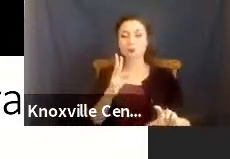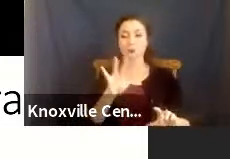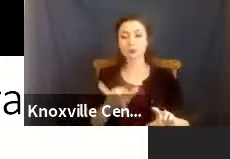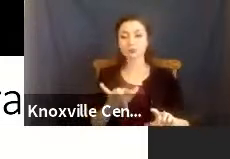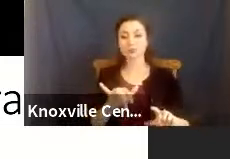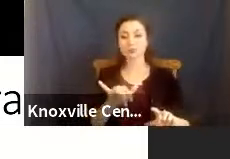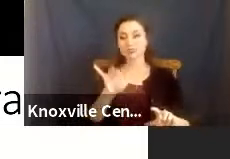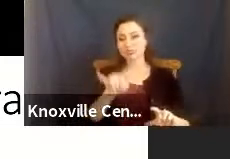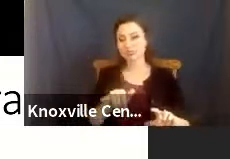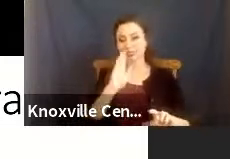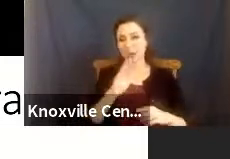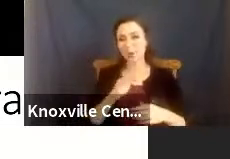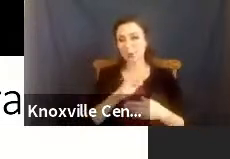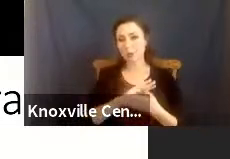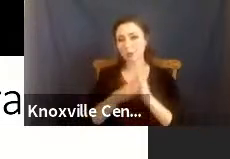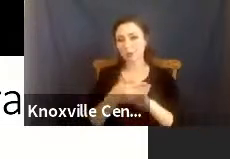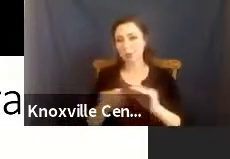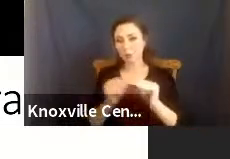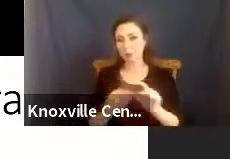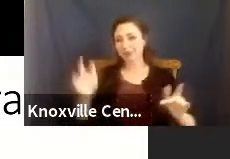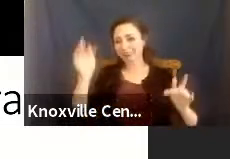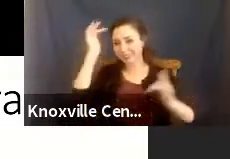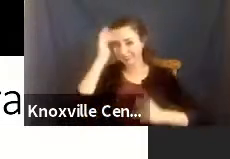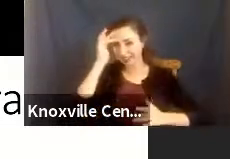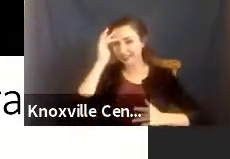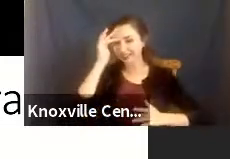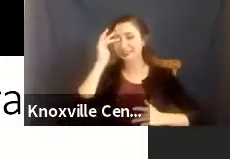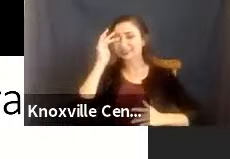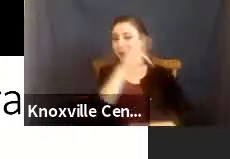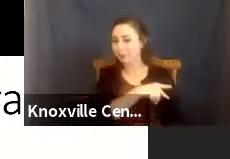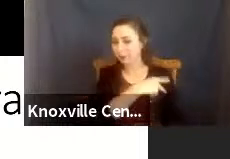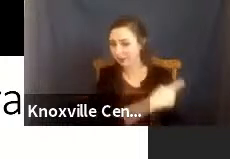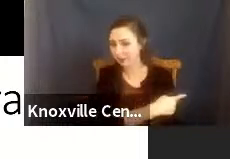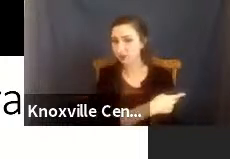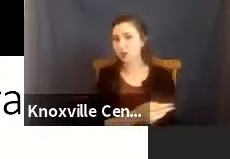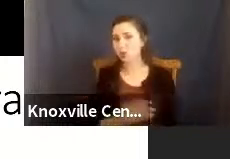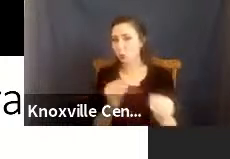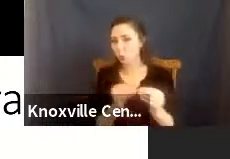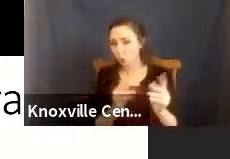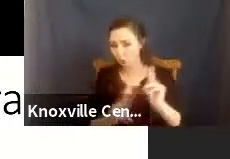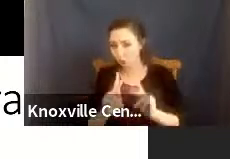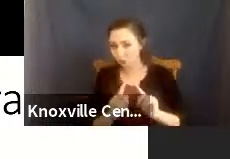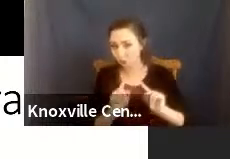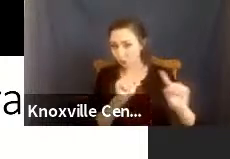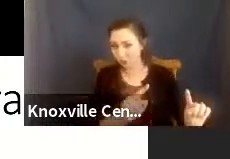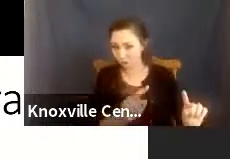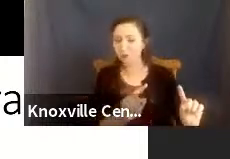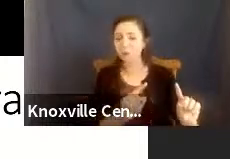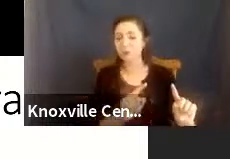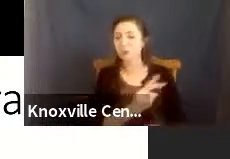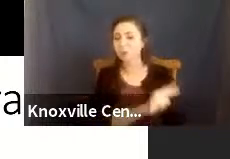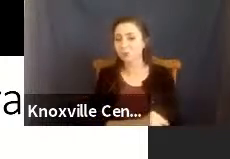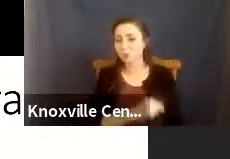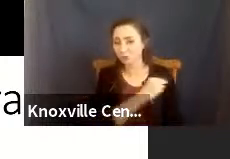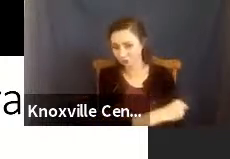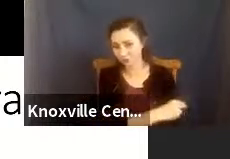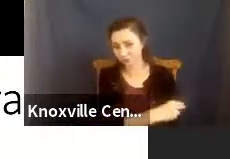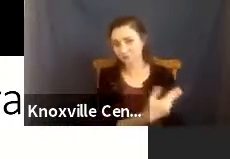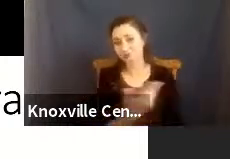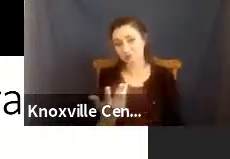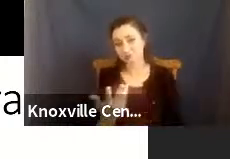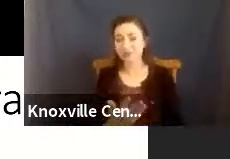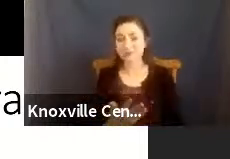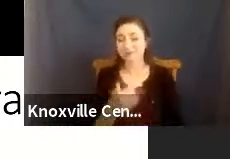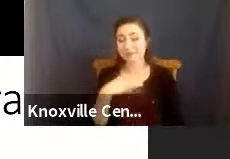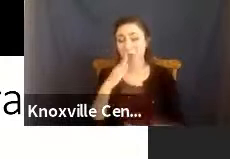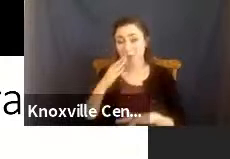translate into sicker patients and more hospitalizations. A point I'll stop here and make is that I know